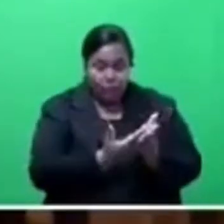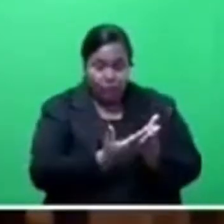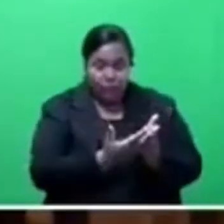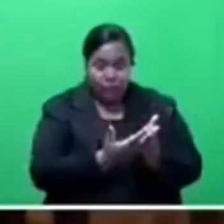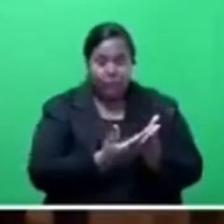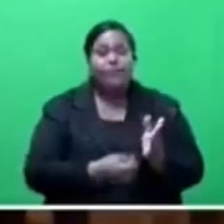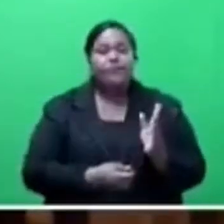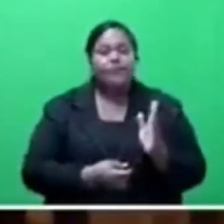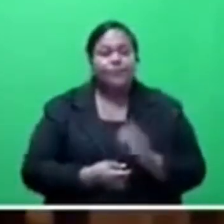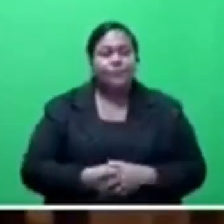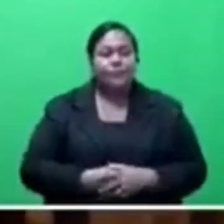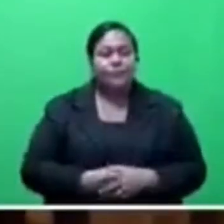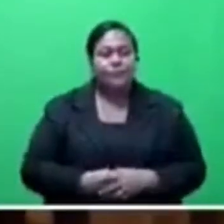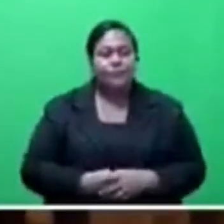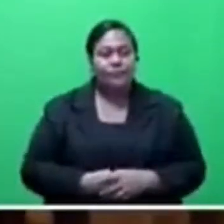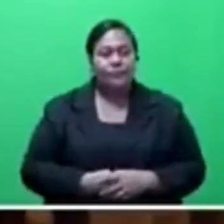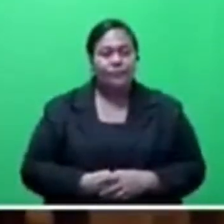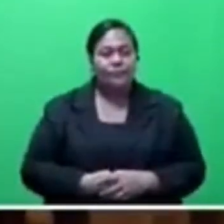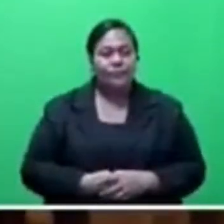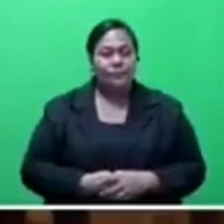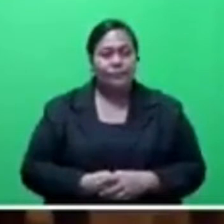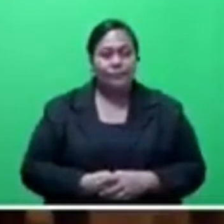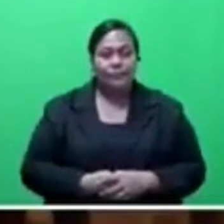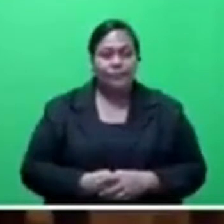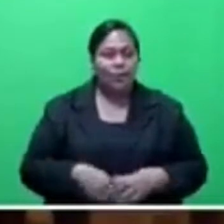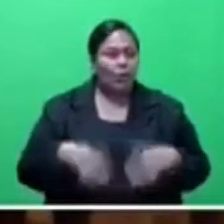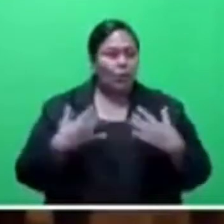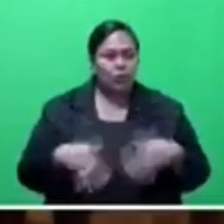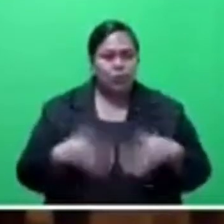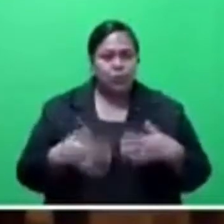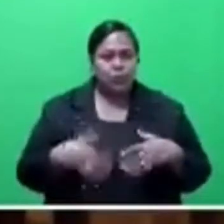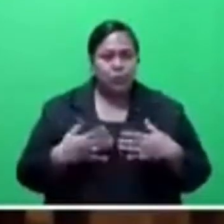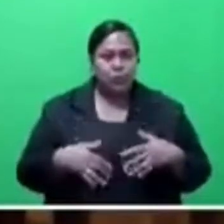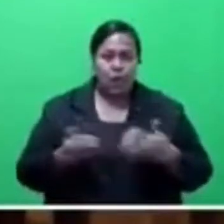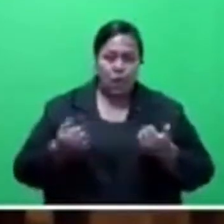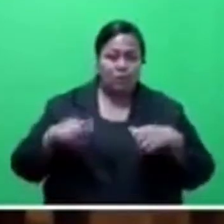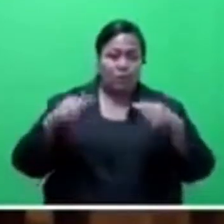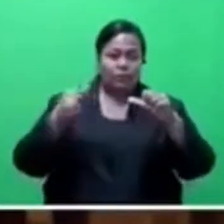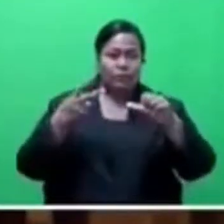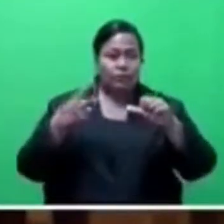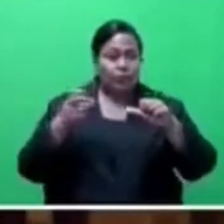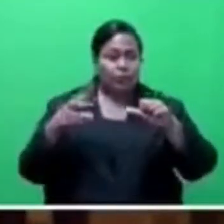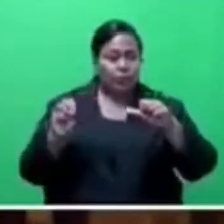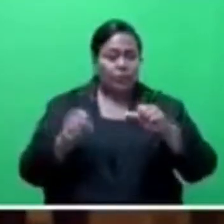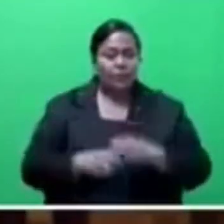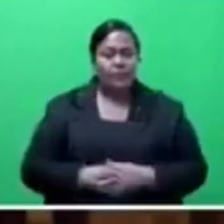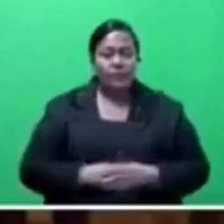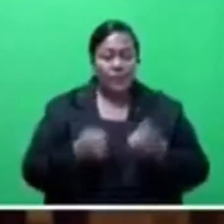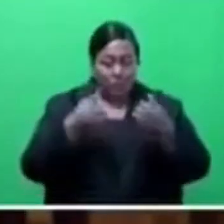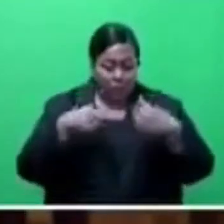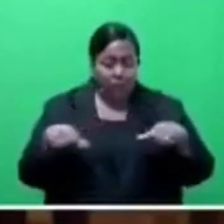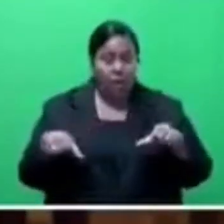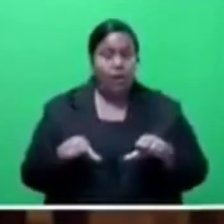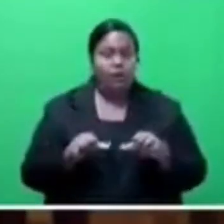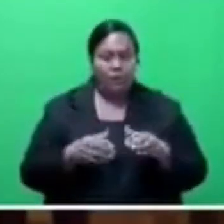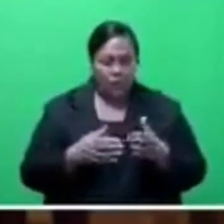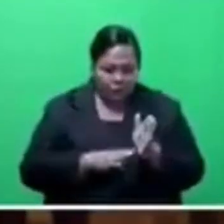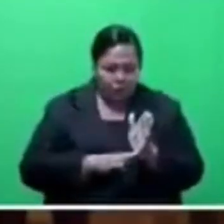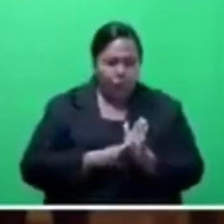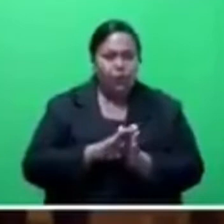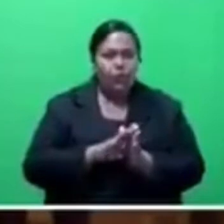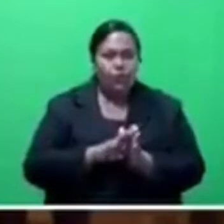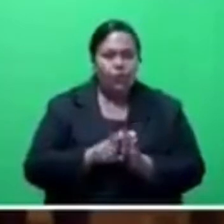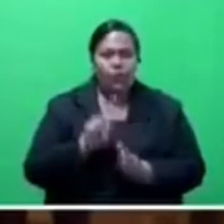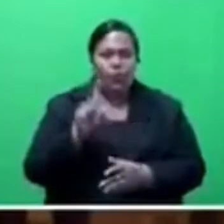After breaking records in 2020, agriculture exports rose to a further $123 million